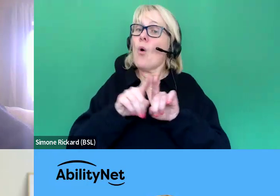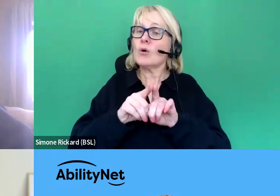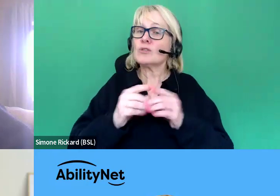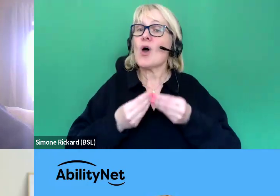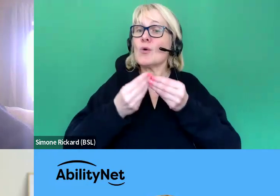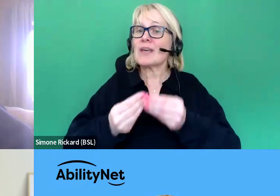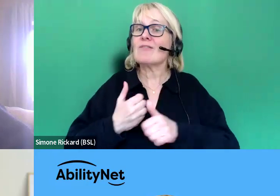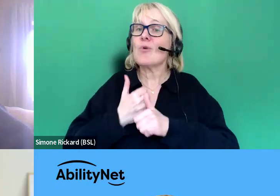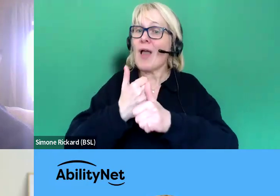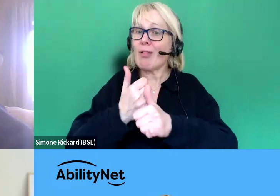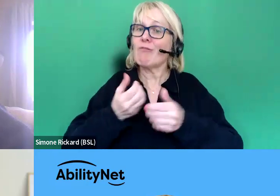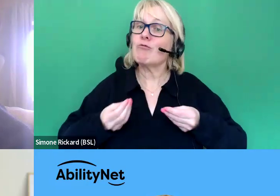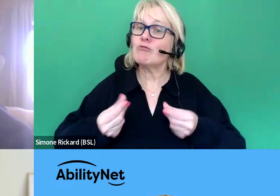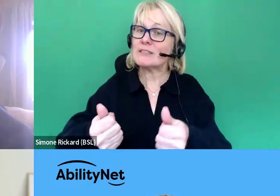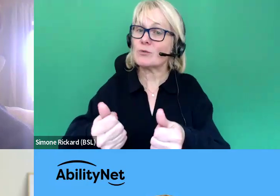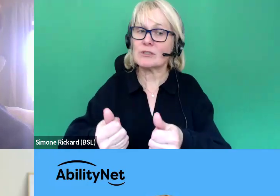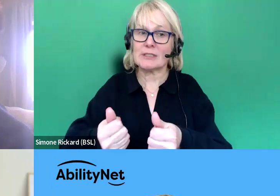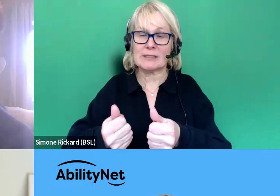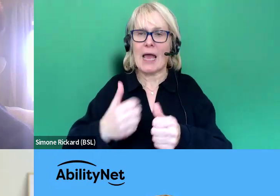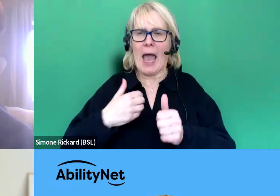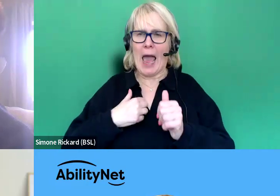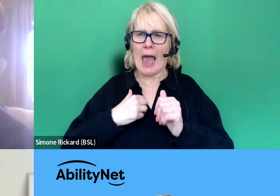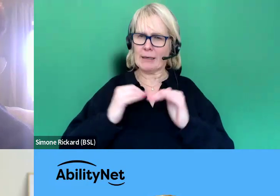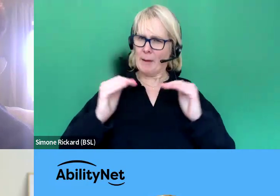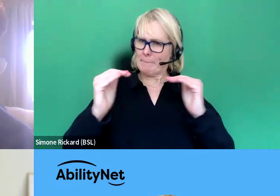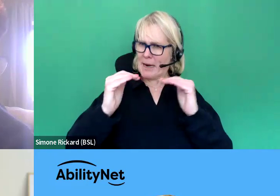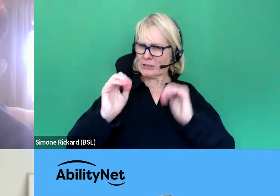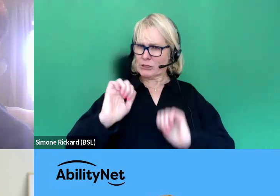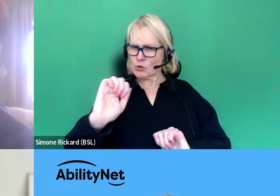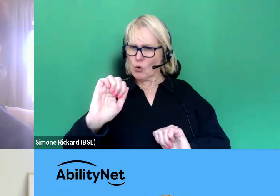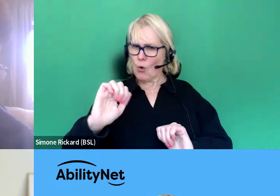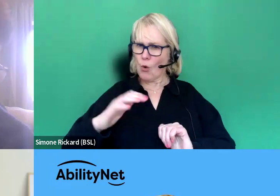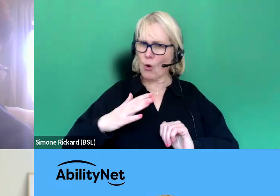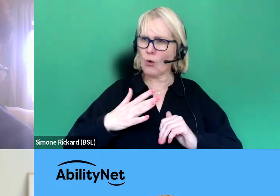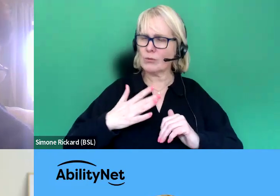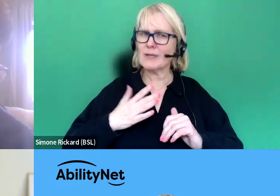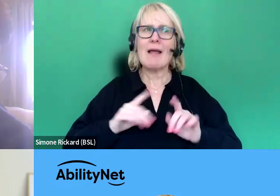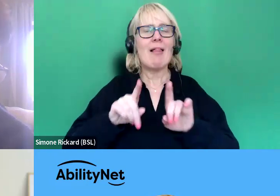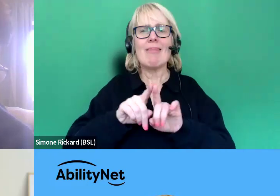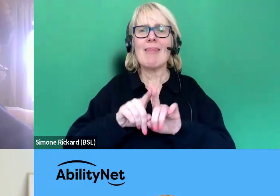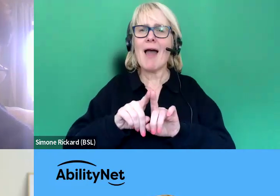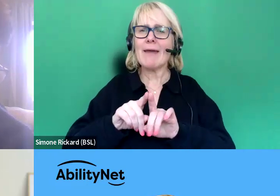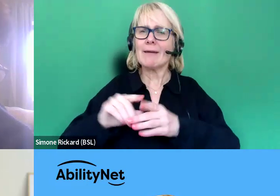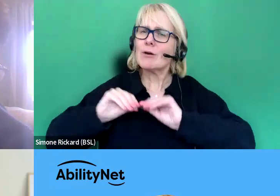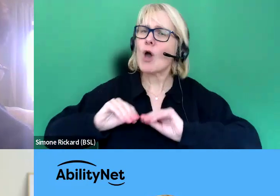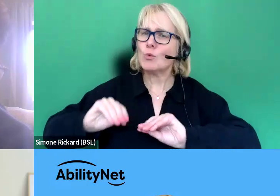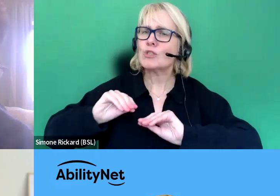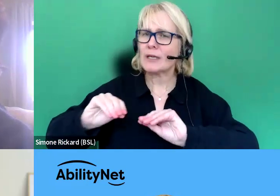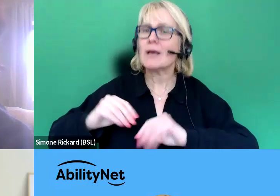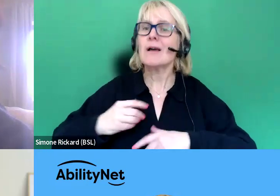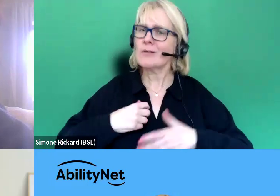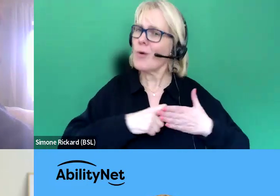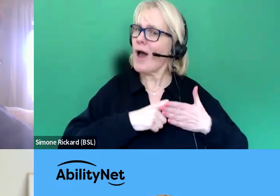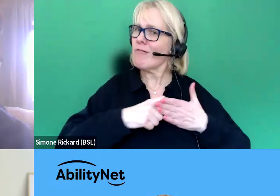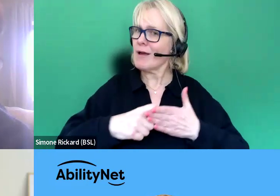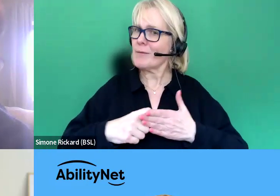the things you're discussing. And because it's tailored to you, a lot of people actually find it really similar to coaching. So I really recommend that you ask